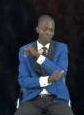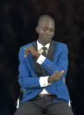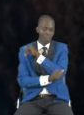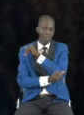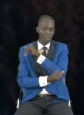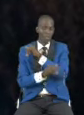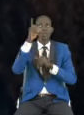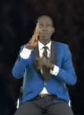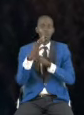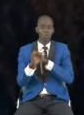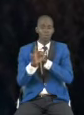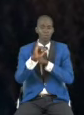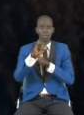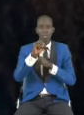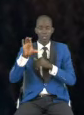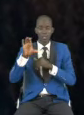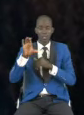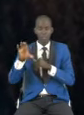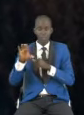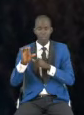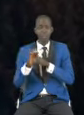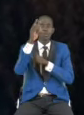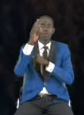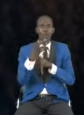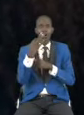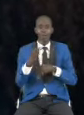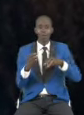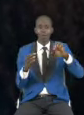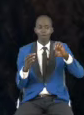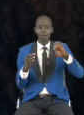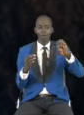the birthright. God of Abraham, God of Isaac, and